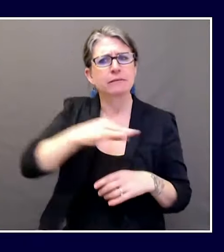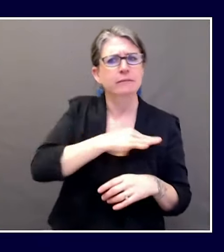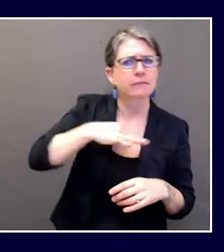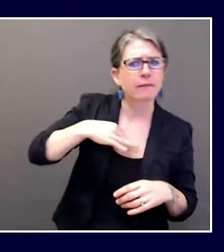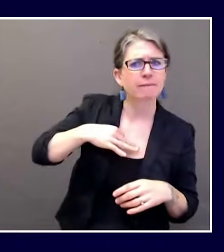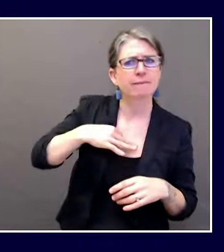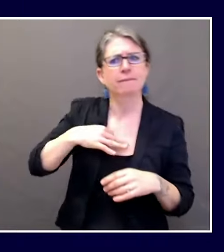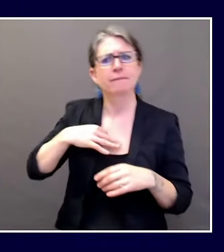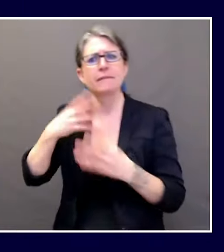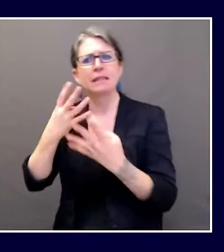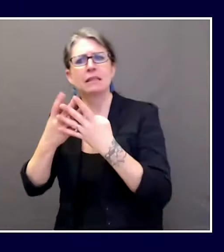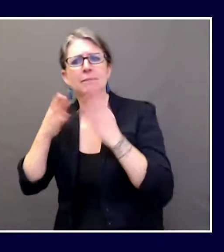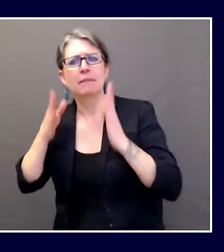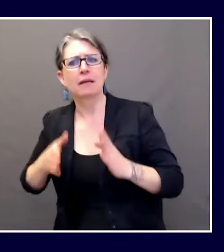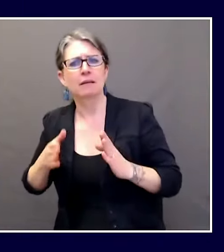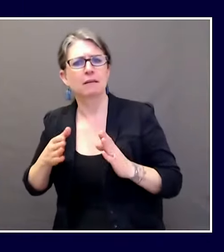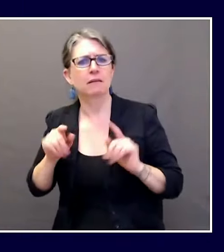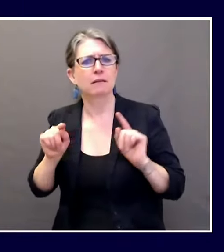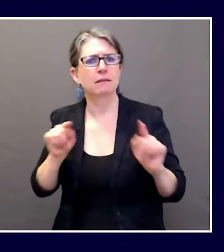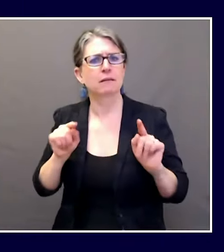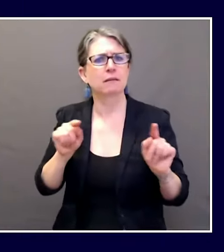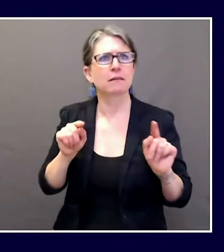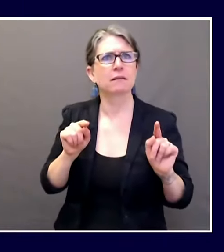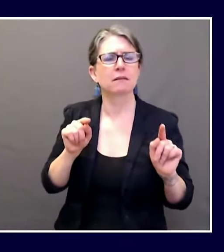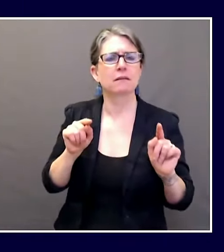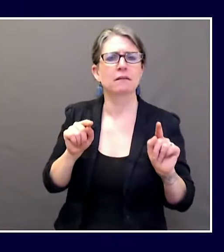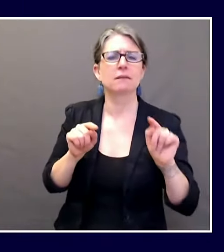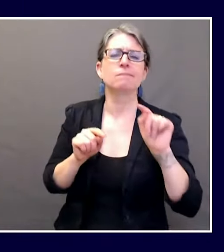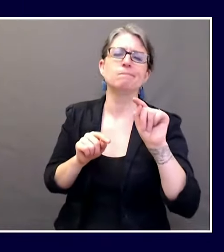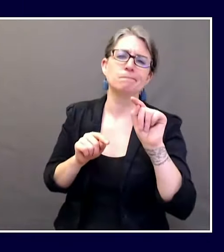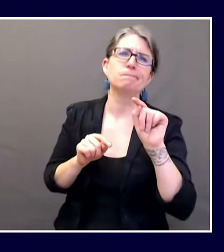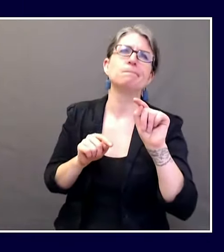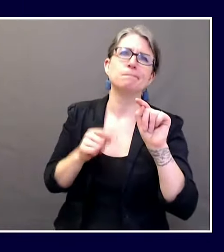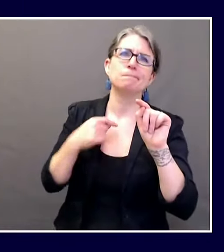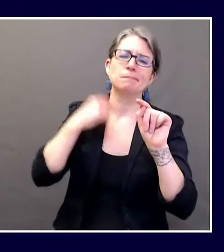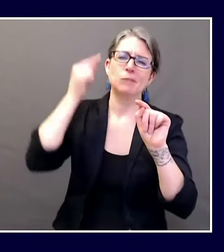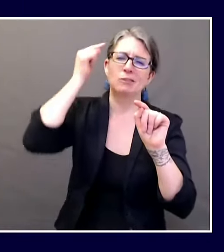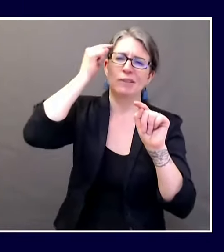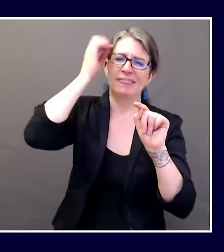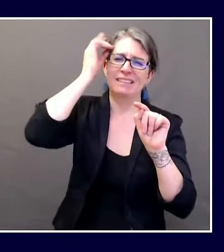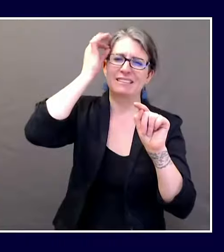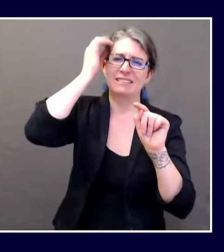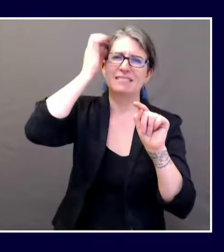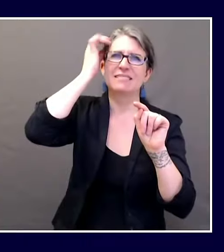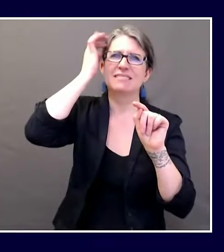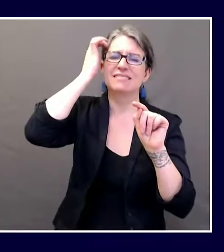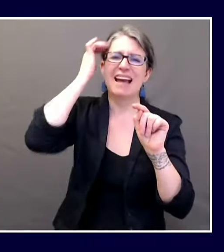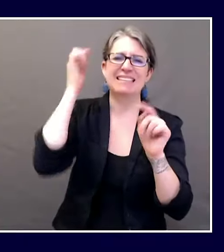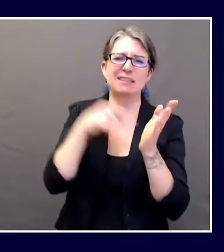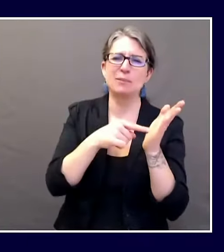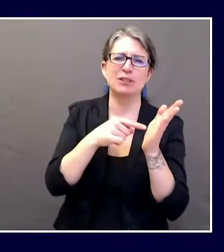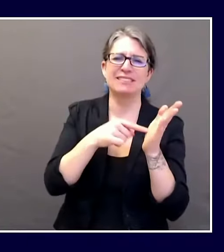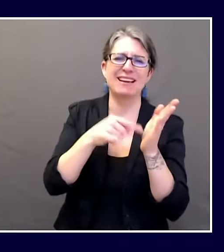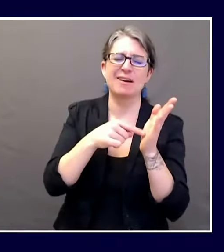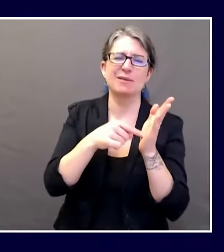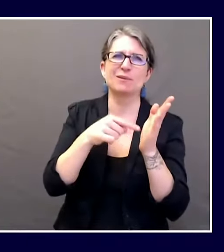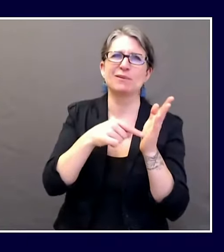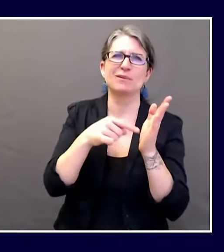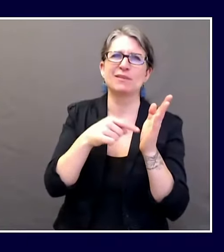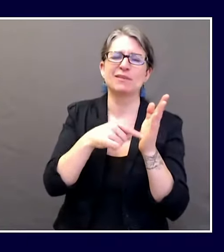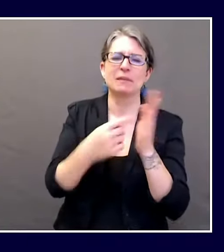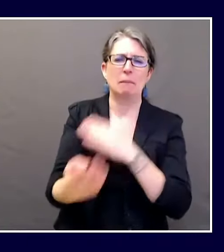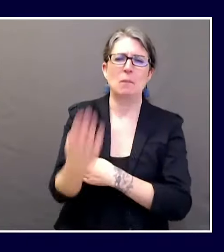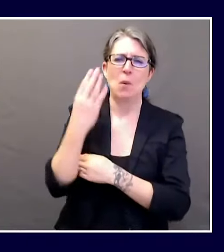one? I do. I have it in my head from this morning's incident command briefing, but I don't want to get it wrong, Charlie. So we